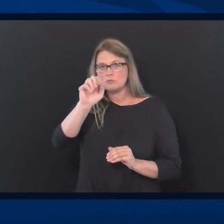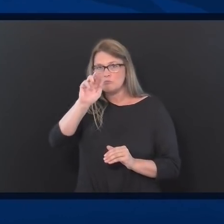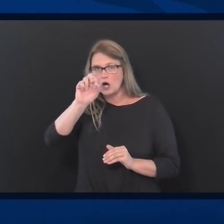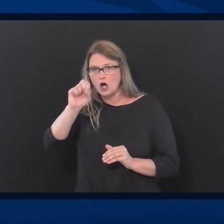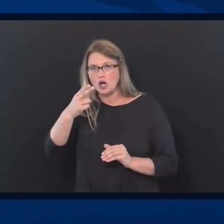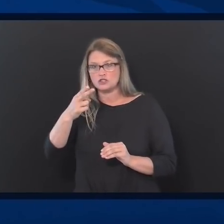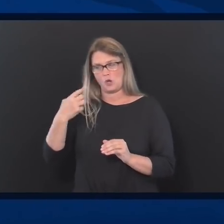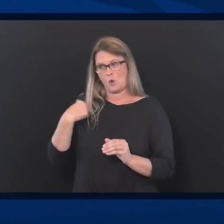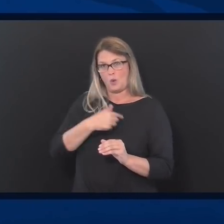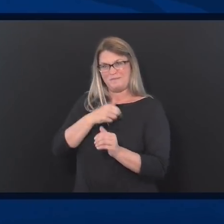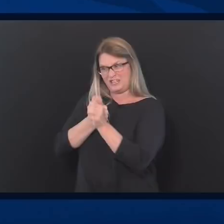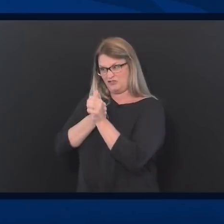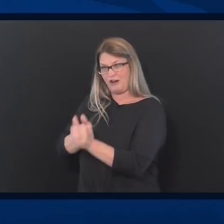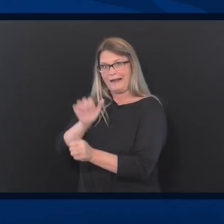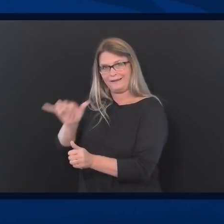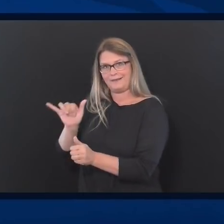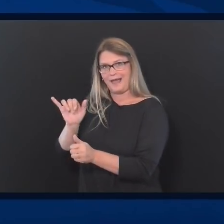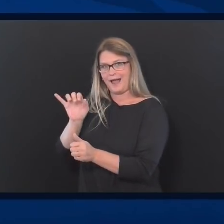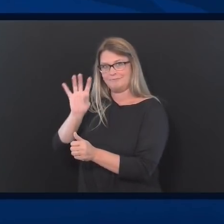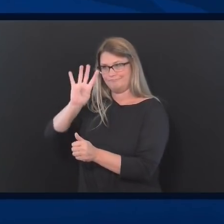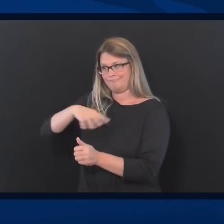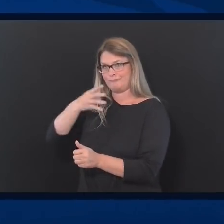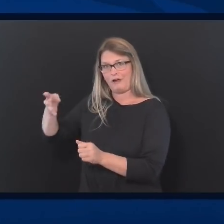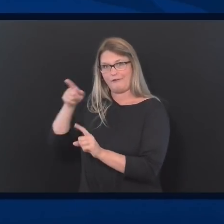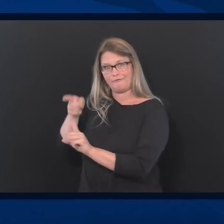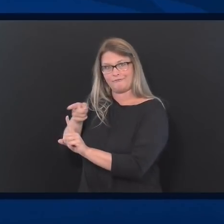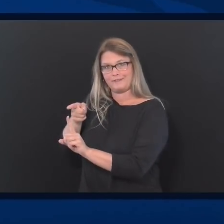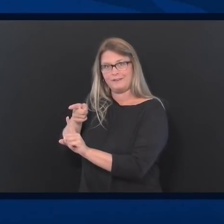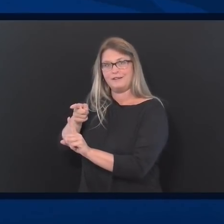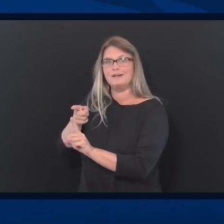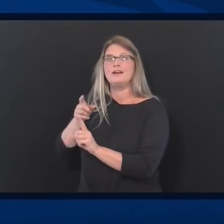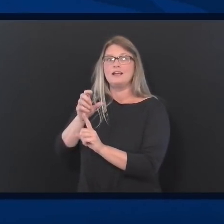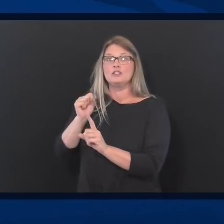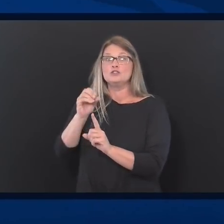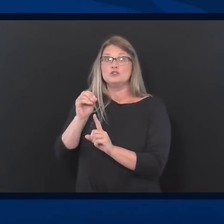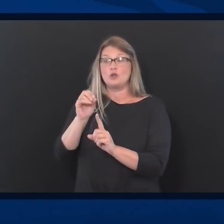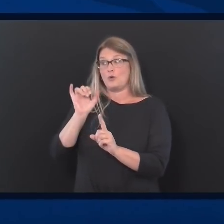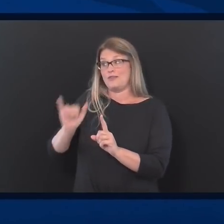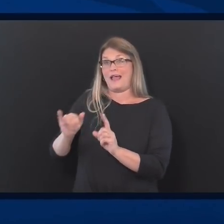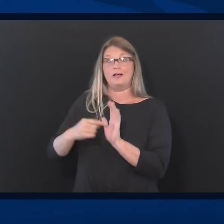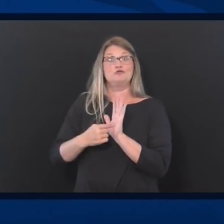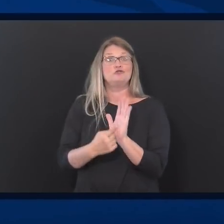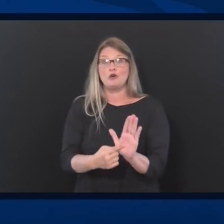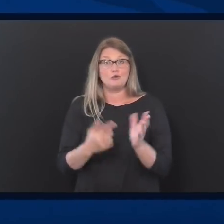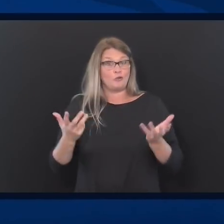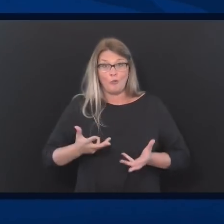and that we compare to some other jurisdictions as well. And this simply reflects